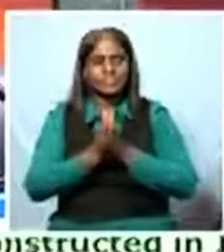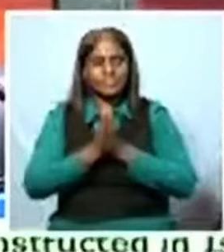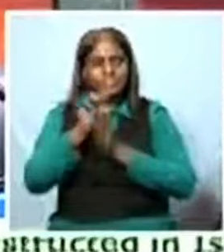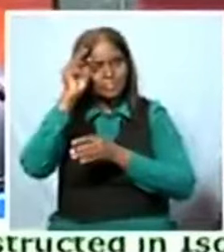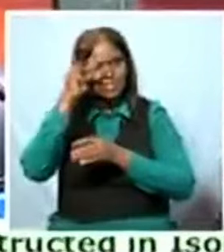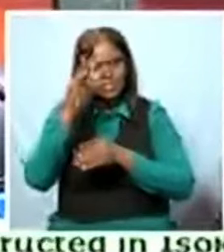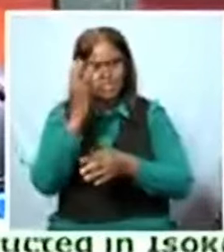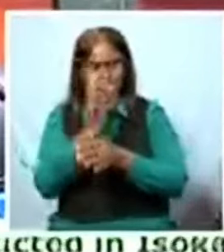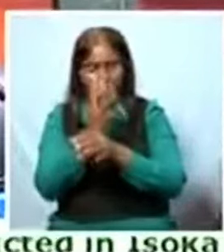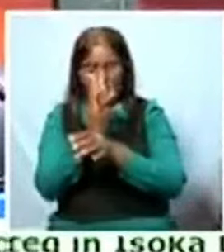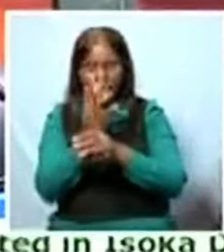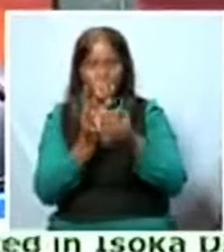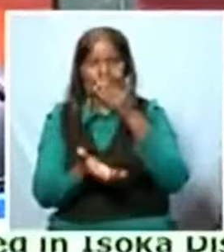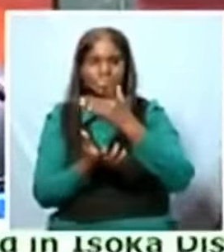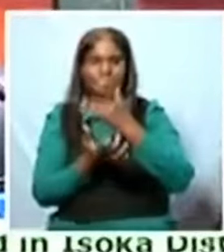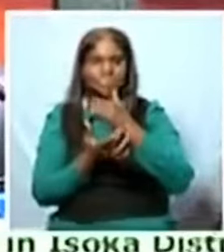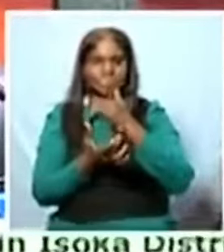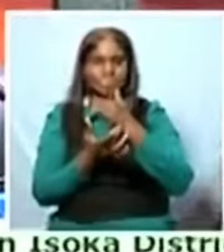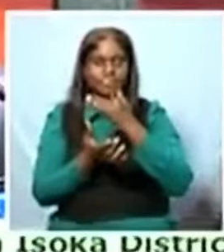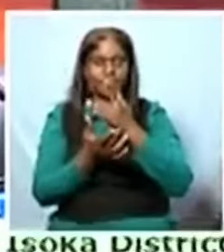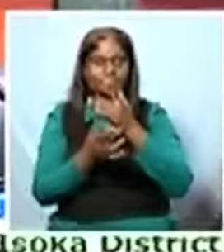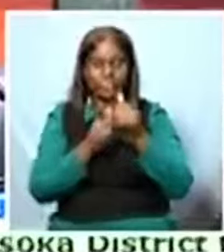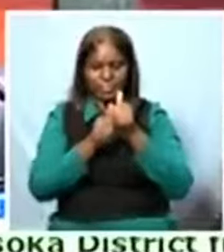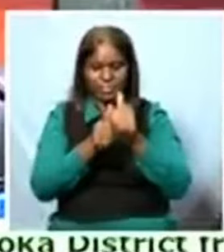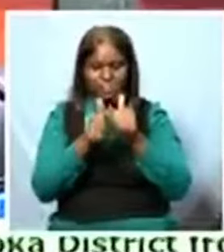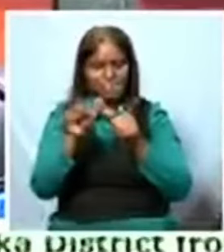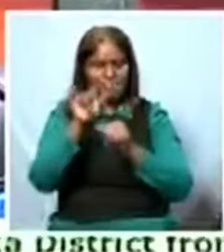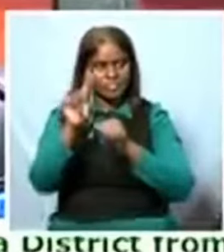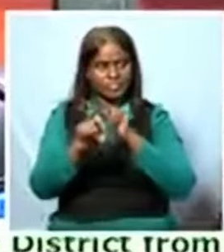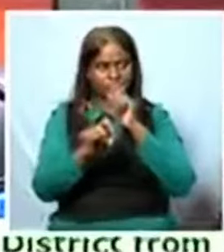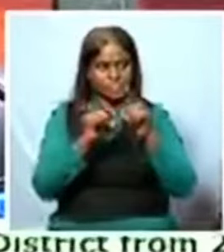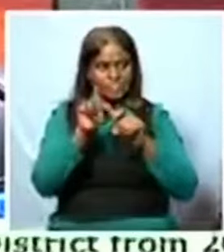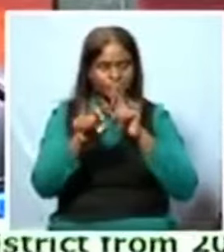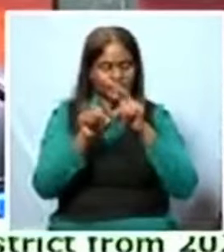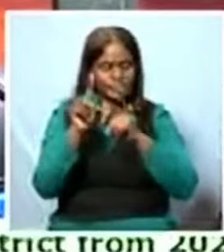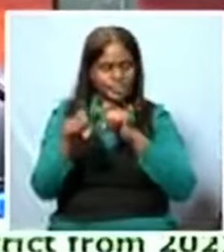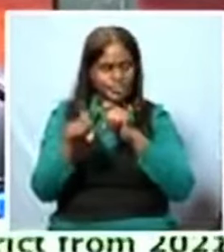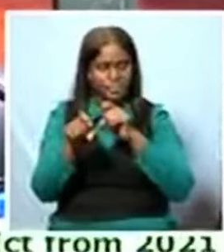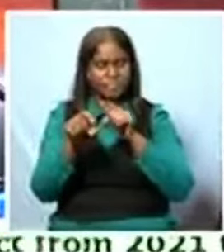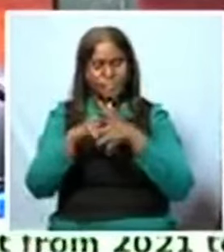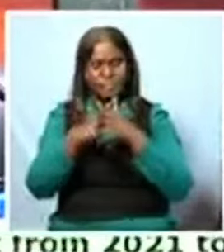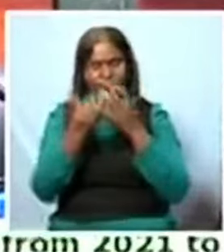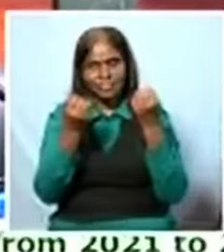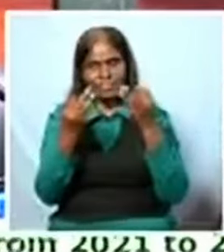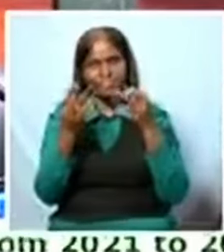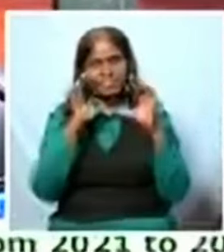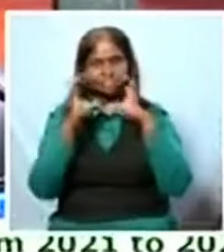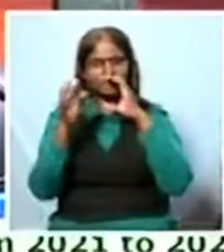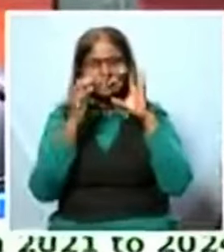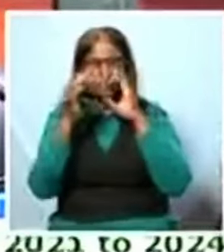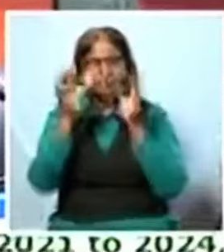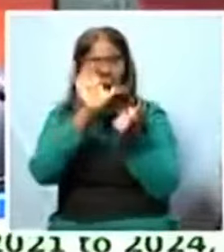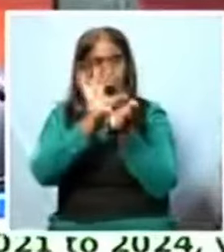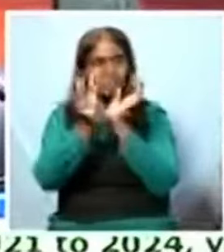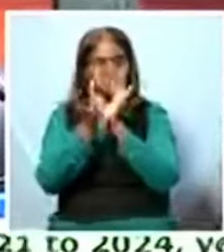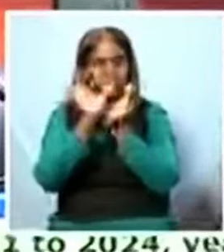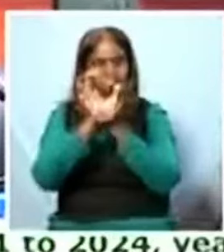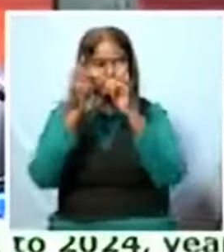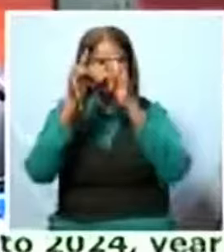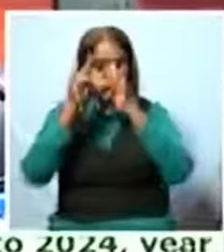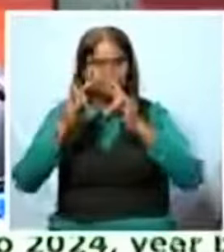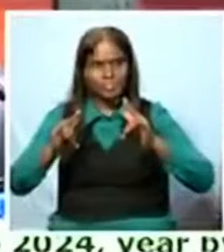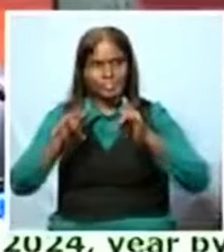of Science and Technology the following questions. How many communication towers